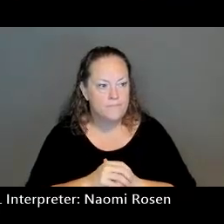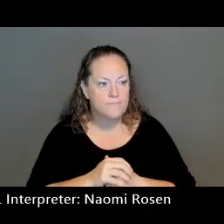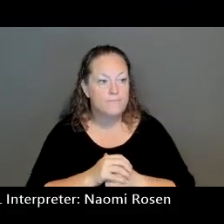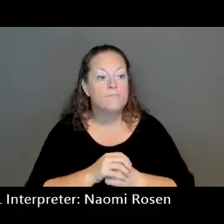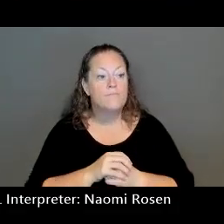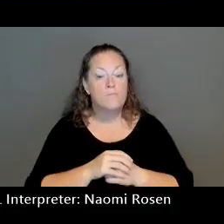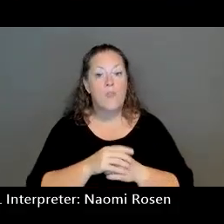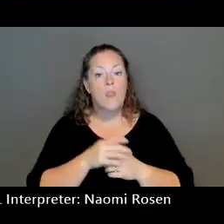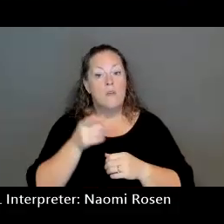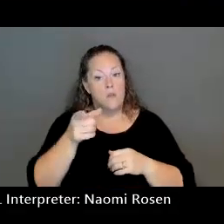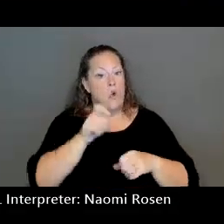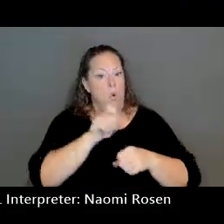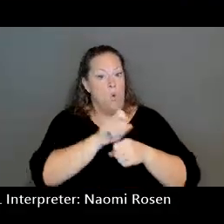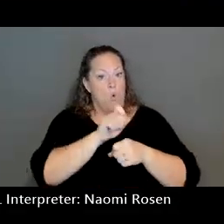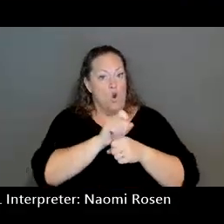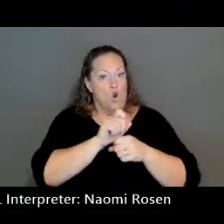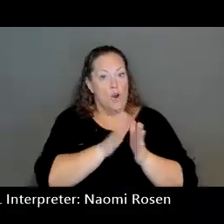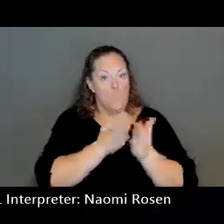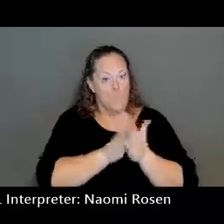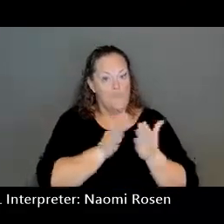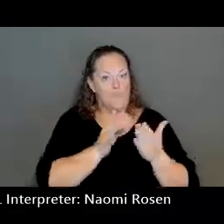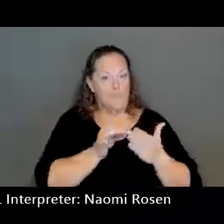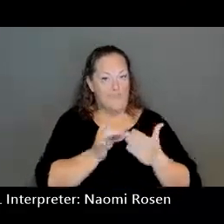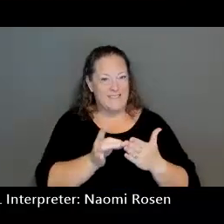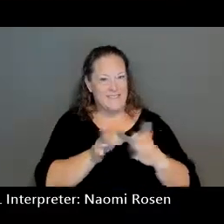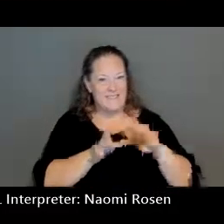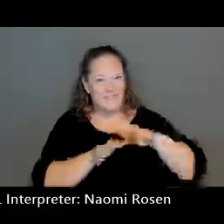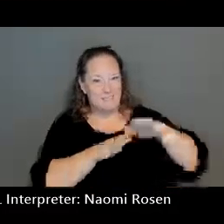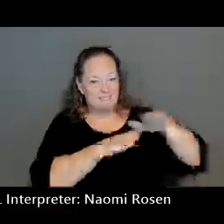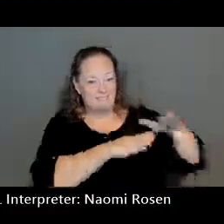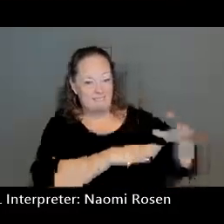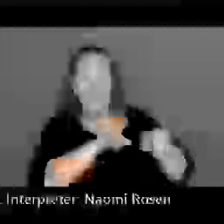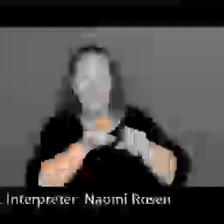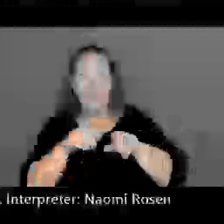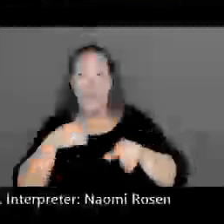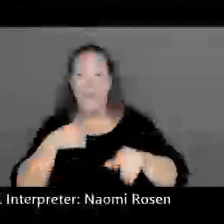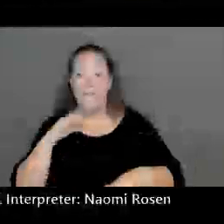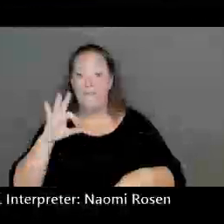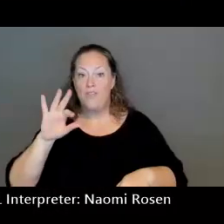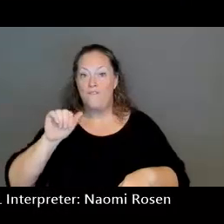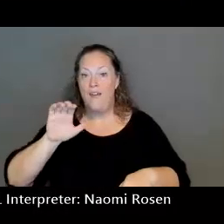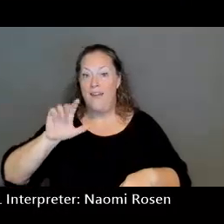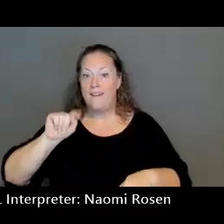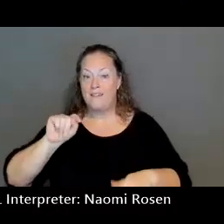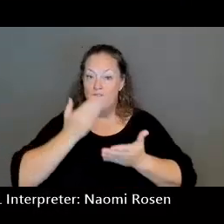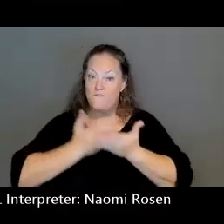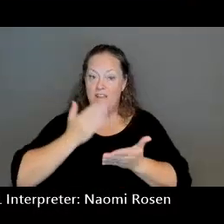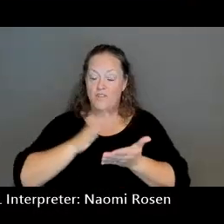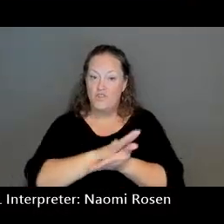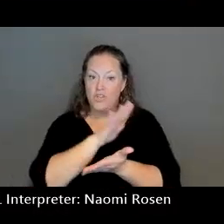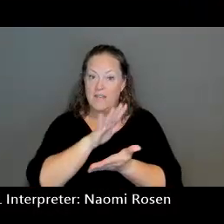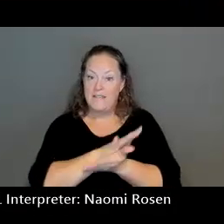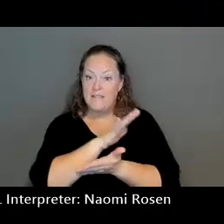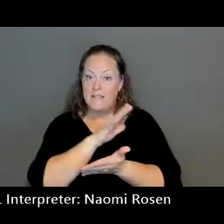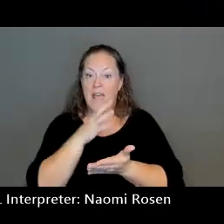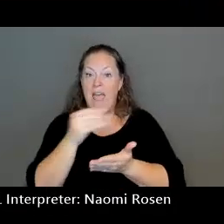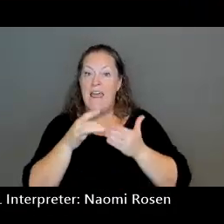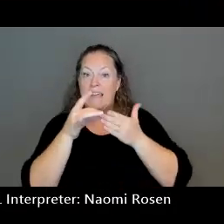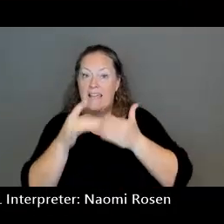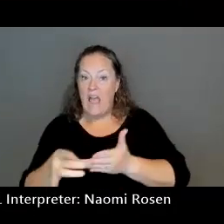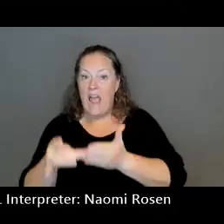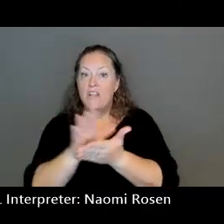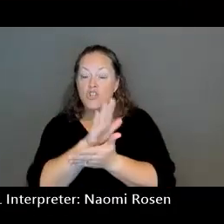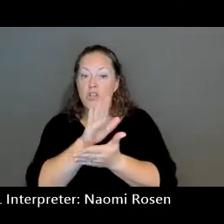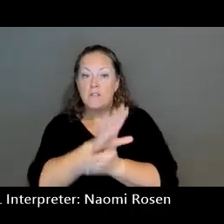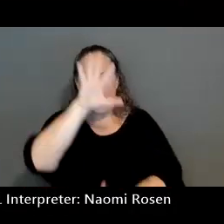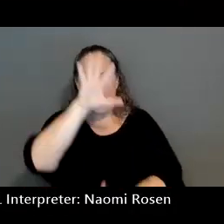workbook, we also, as Diana mentioned, we have the fact sheets, the guided fact sheets. We have 10 in total. Today we're going